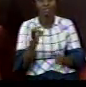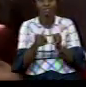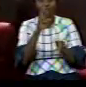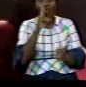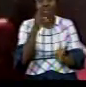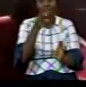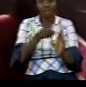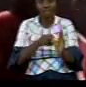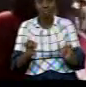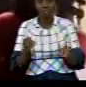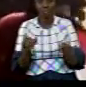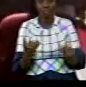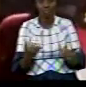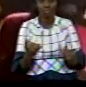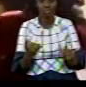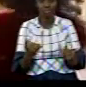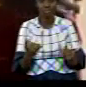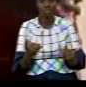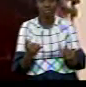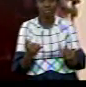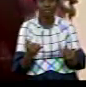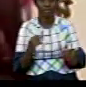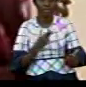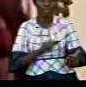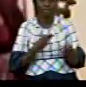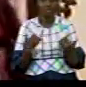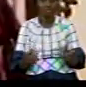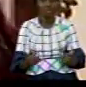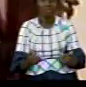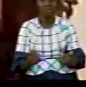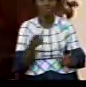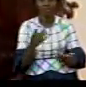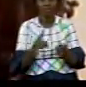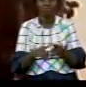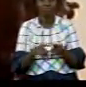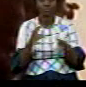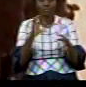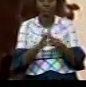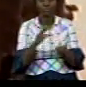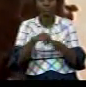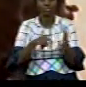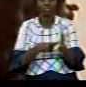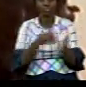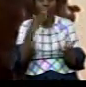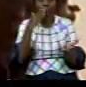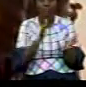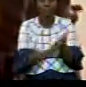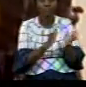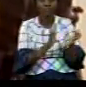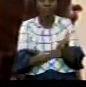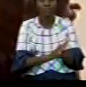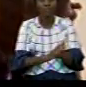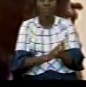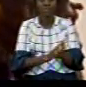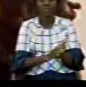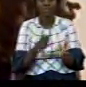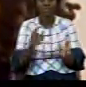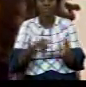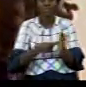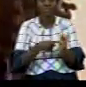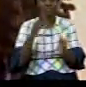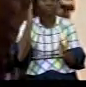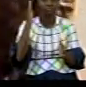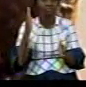us right there online you want to join in this celebration of testimony because like the literal meaning